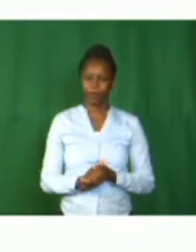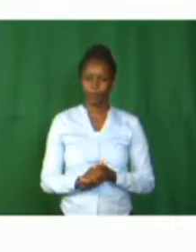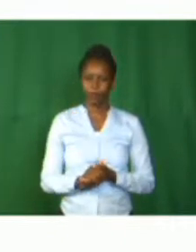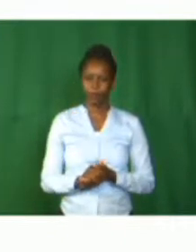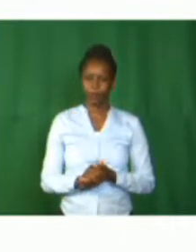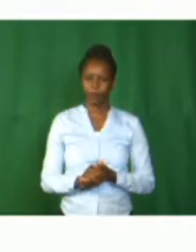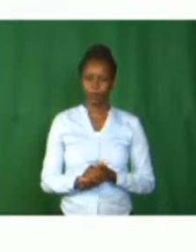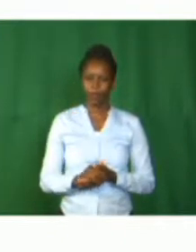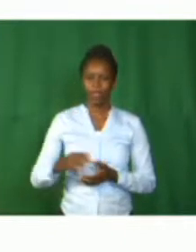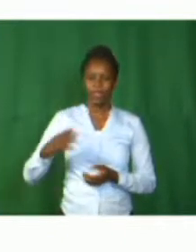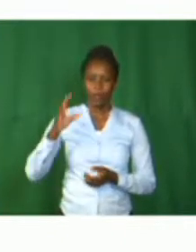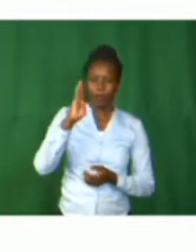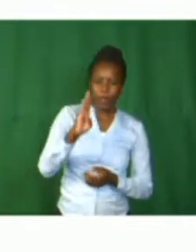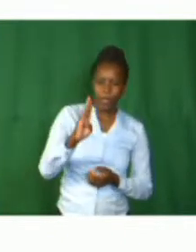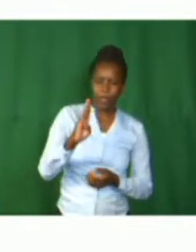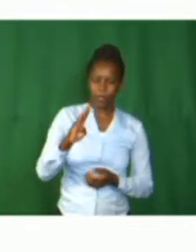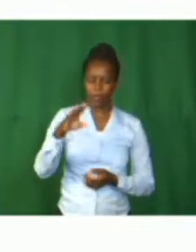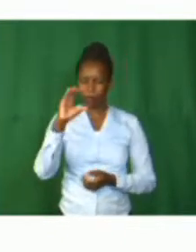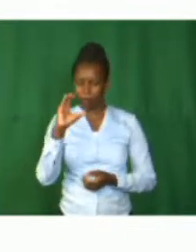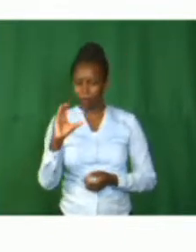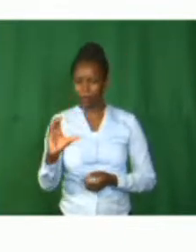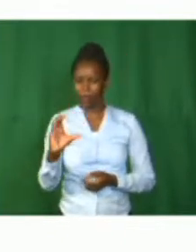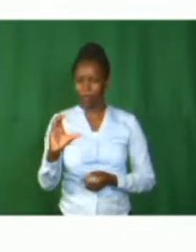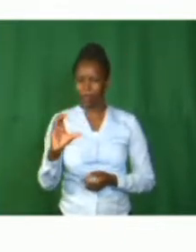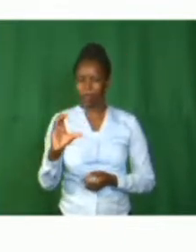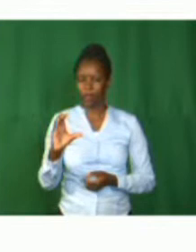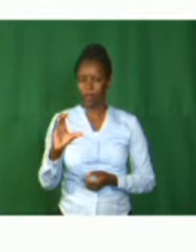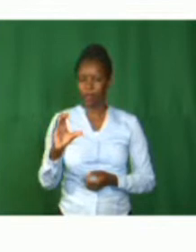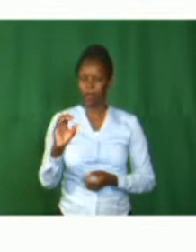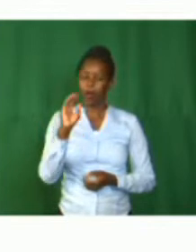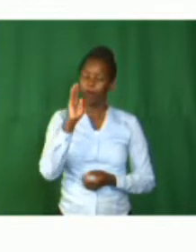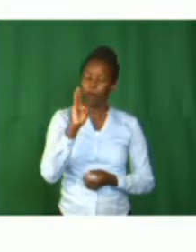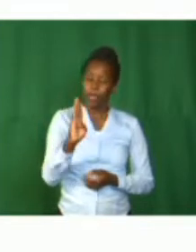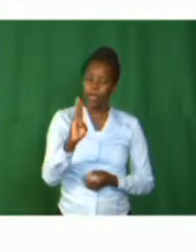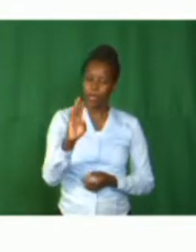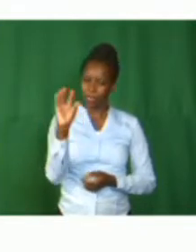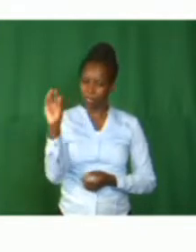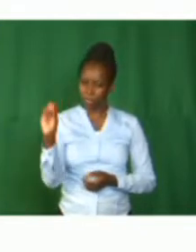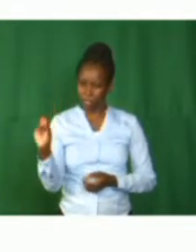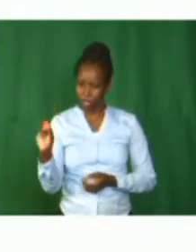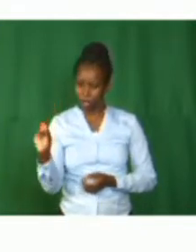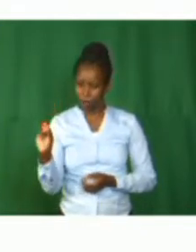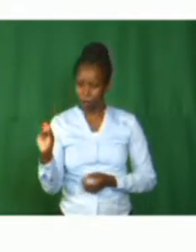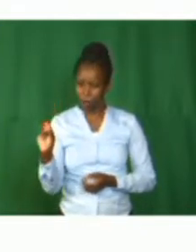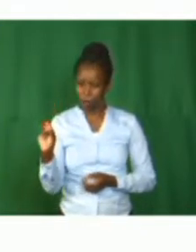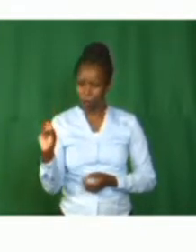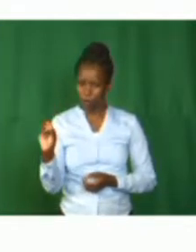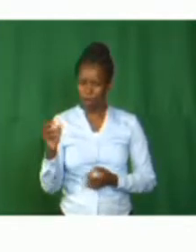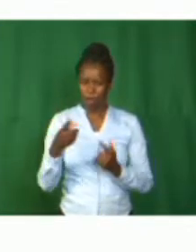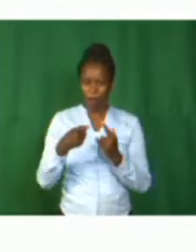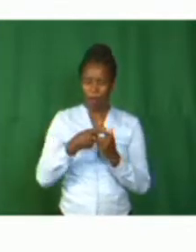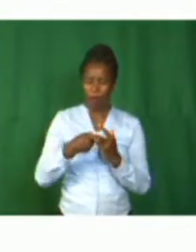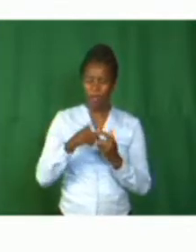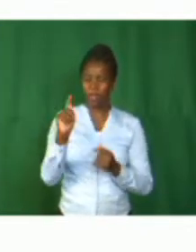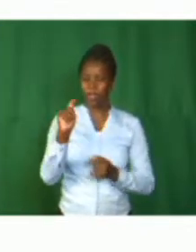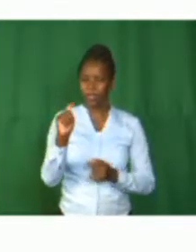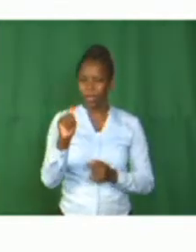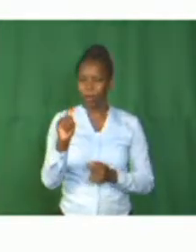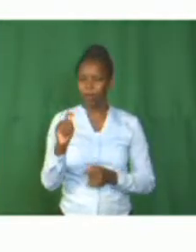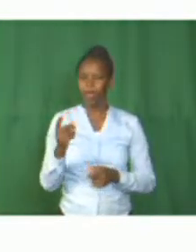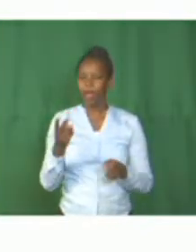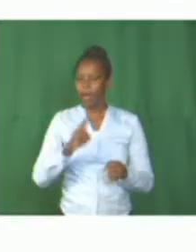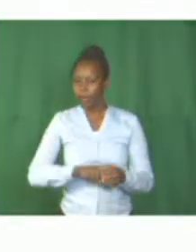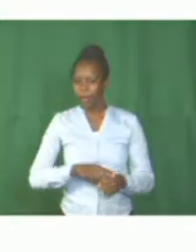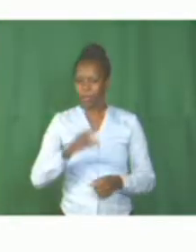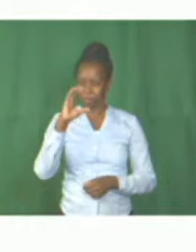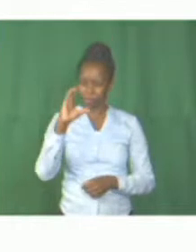other terms now, the B and the C, is that B is 0, hence we don't see the middle term, and also C is